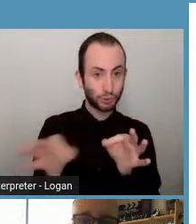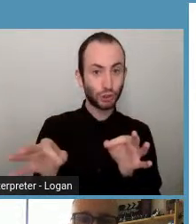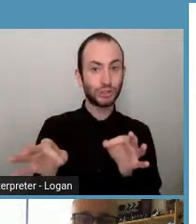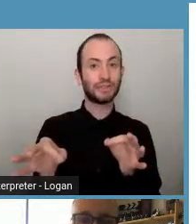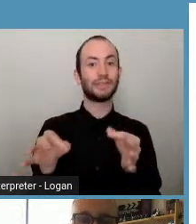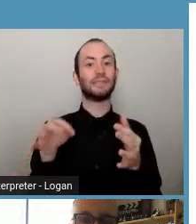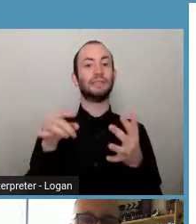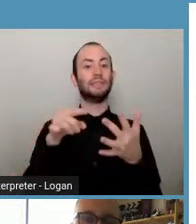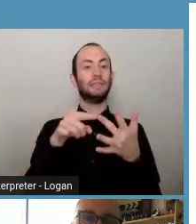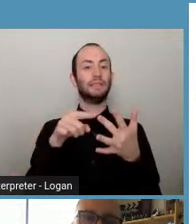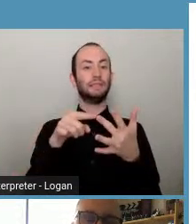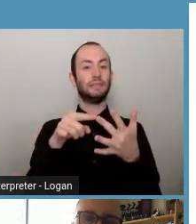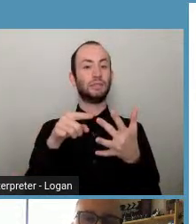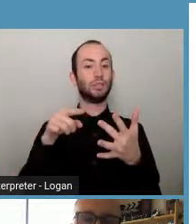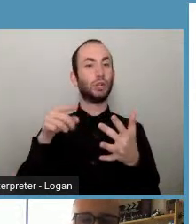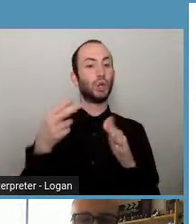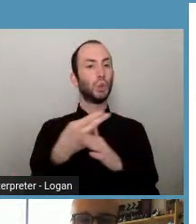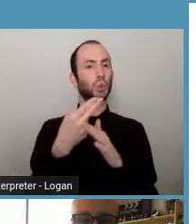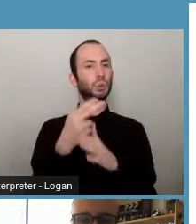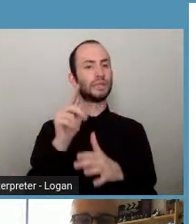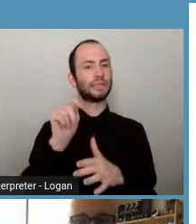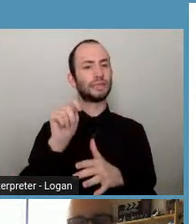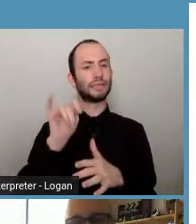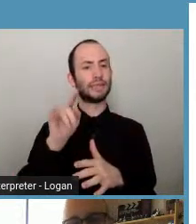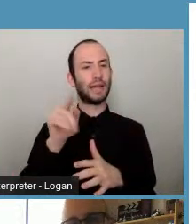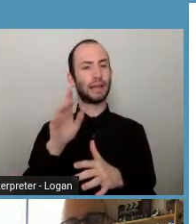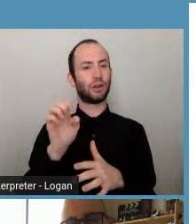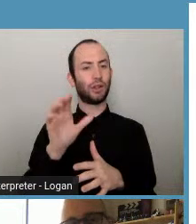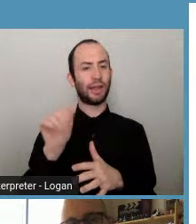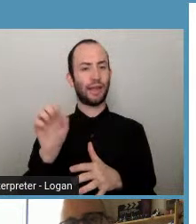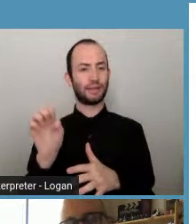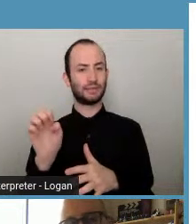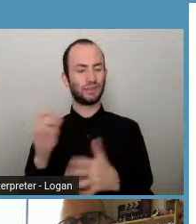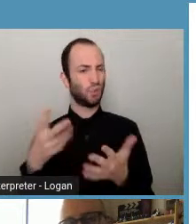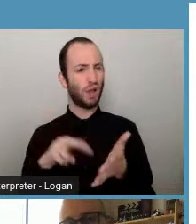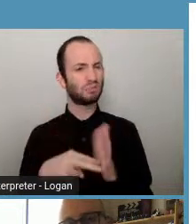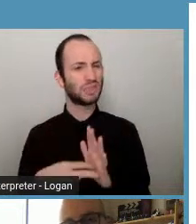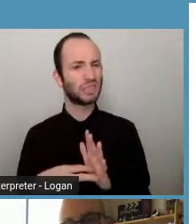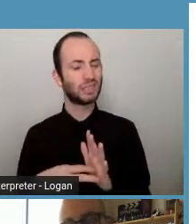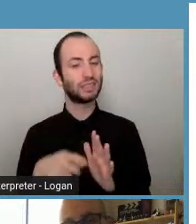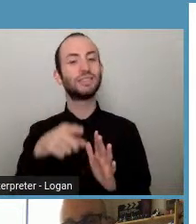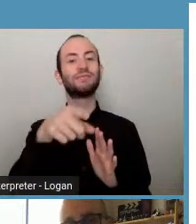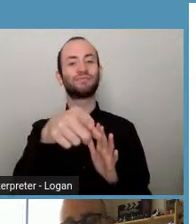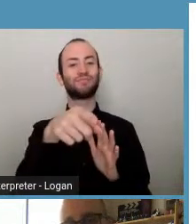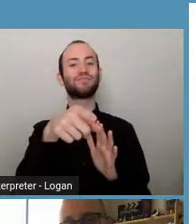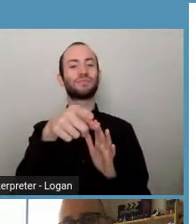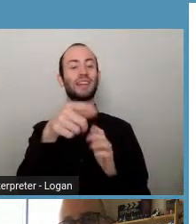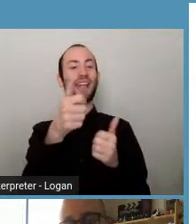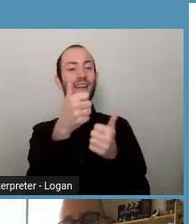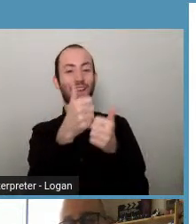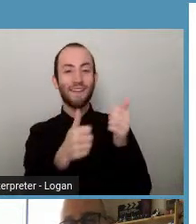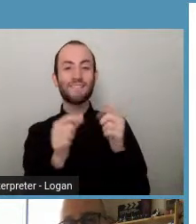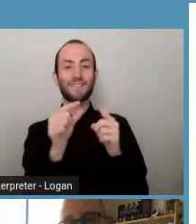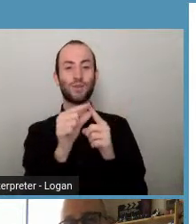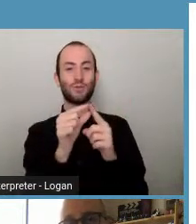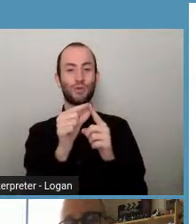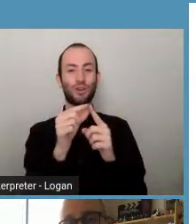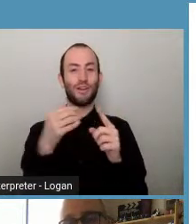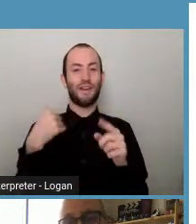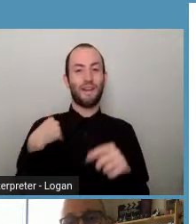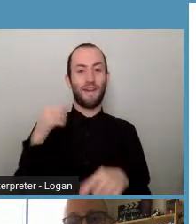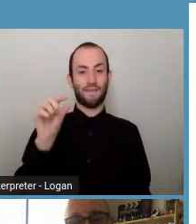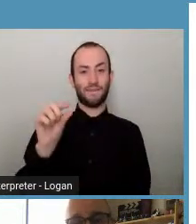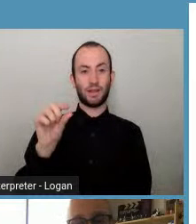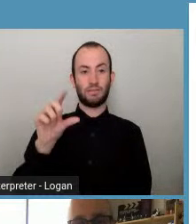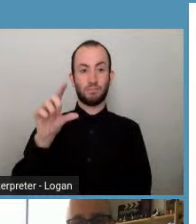title case in hashtags. What do we mean by the title case? That means where the first letter of every word is in uppercase and the rest of the words